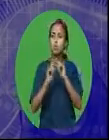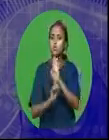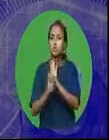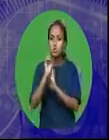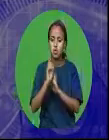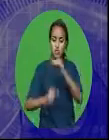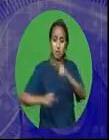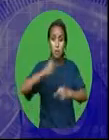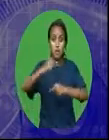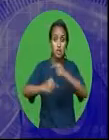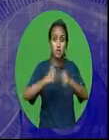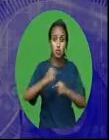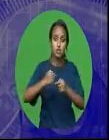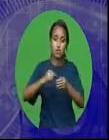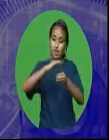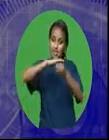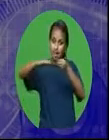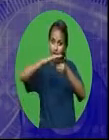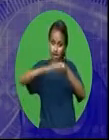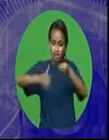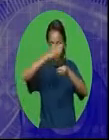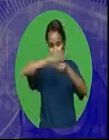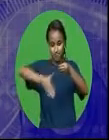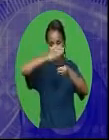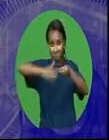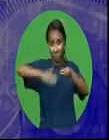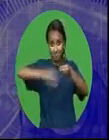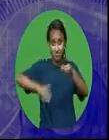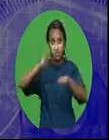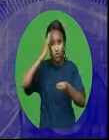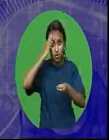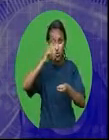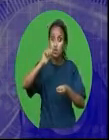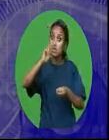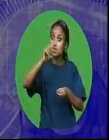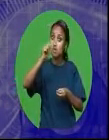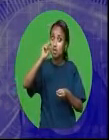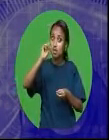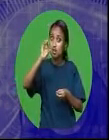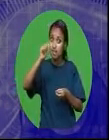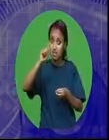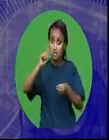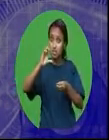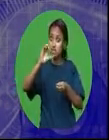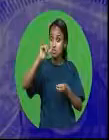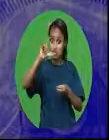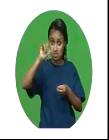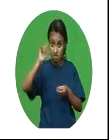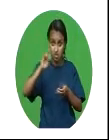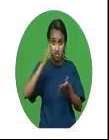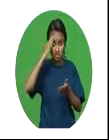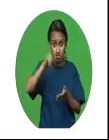develop the pattern of a truncated cylinder. Do you know what a truncated cylinder is? Let's